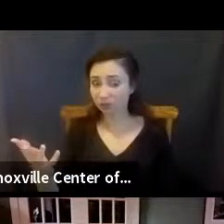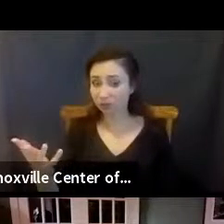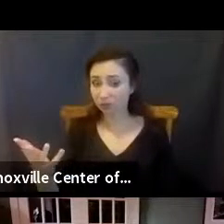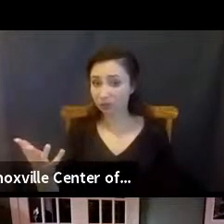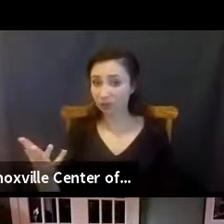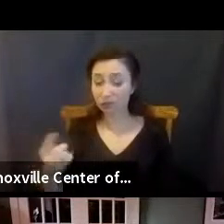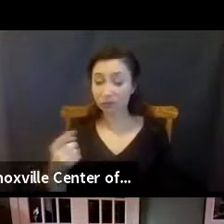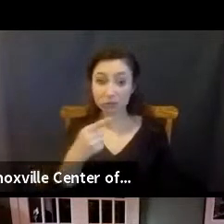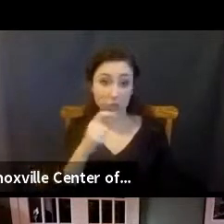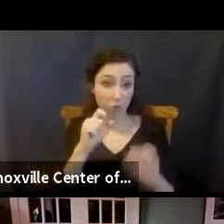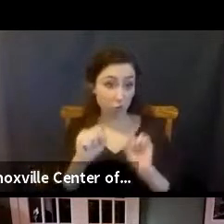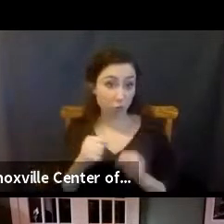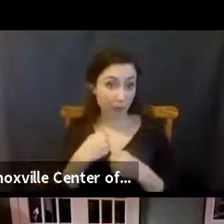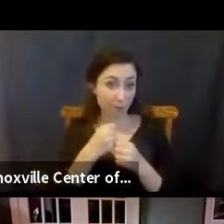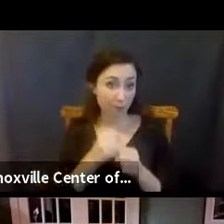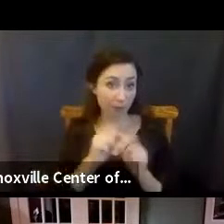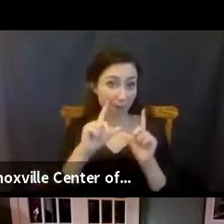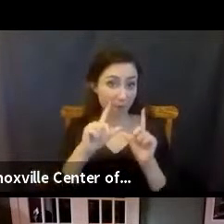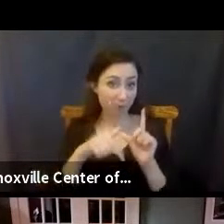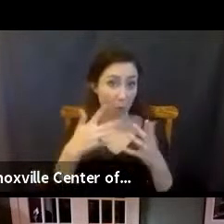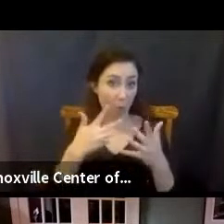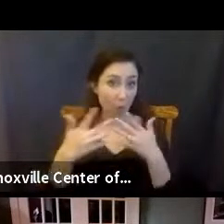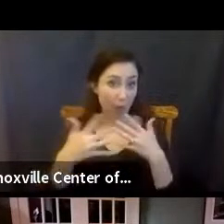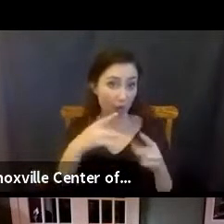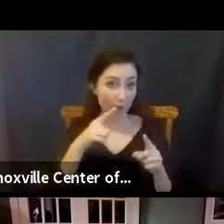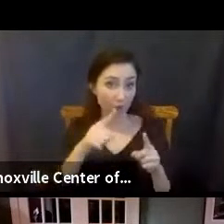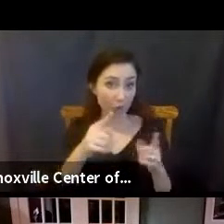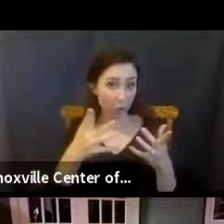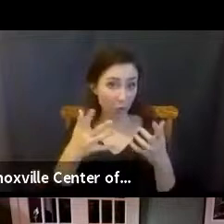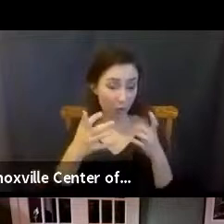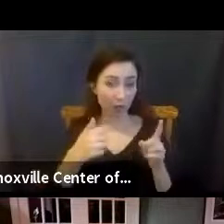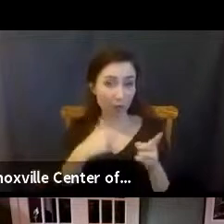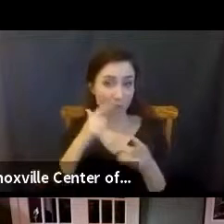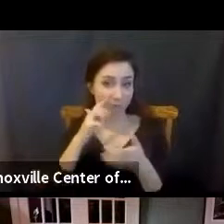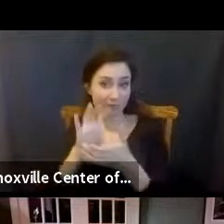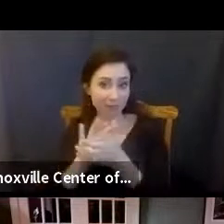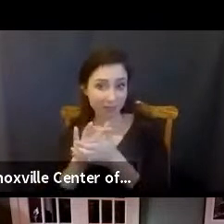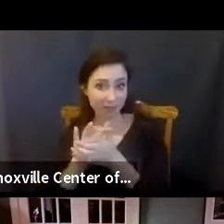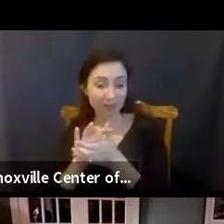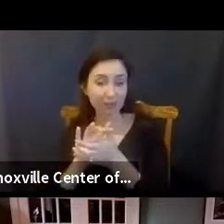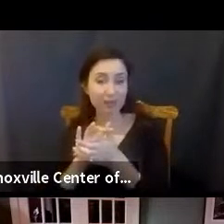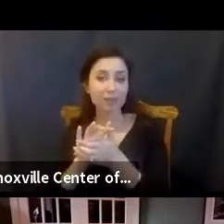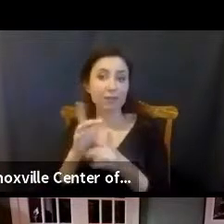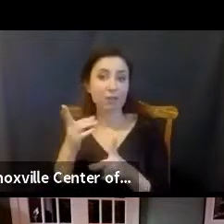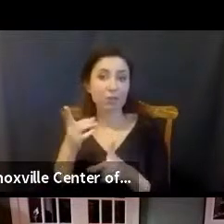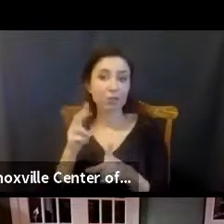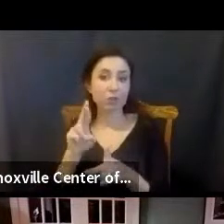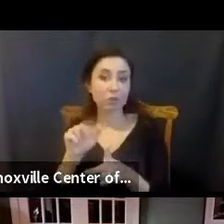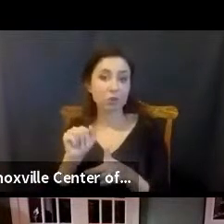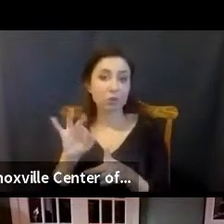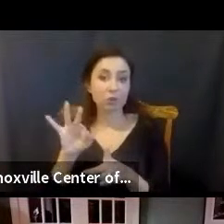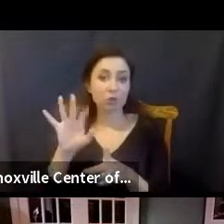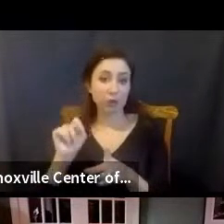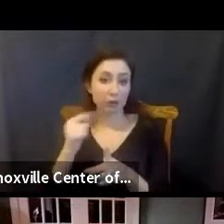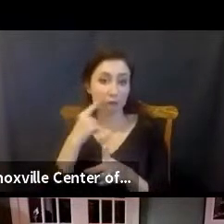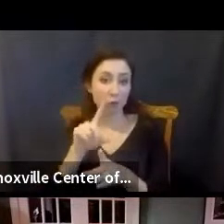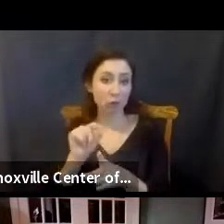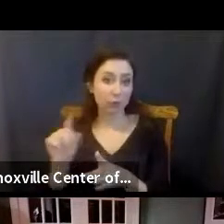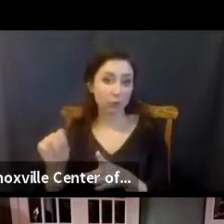You can make the expiration date whatever you want. I believe the draft of 2020-5